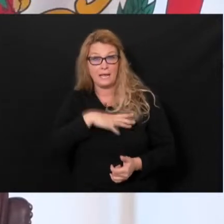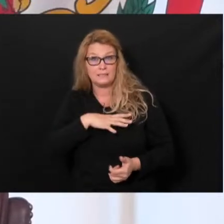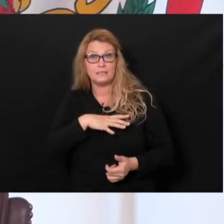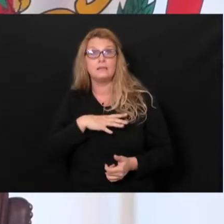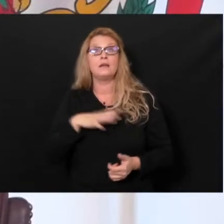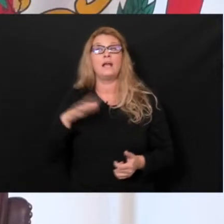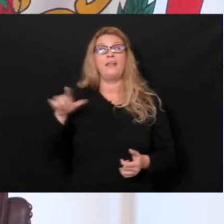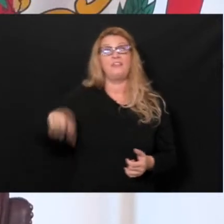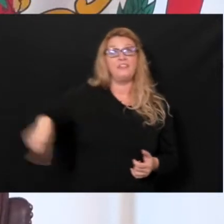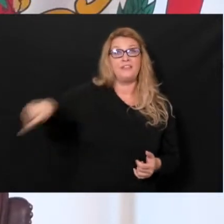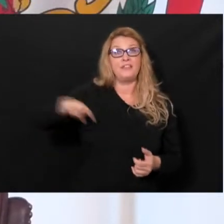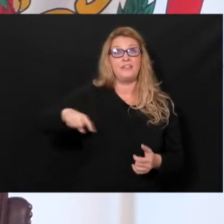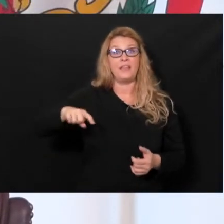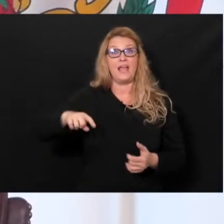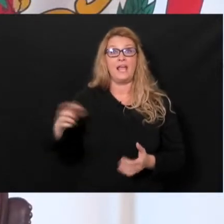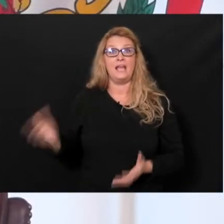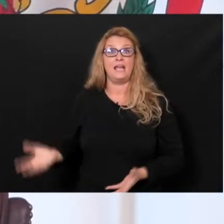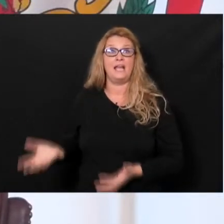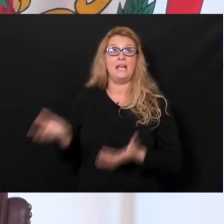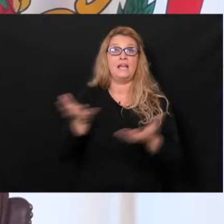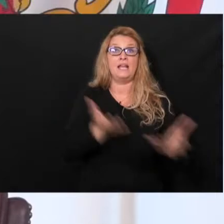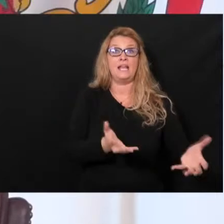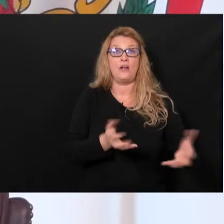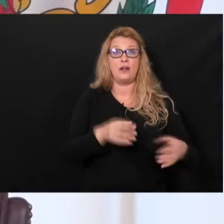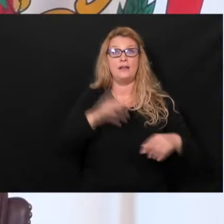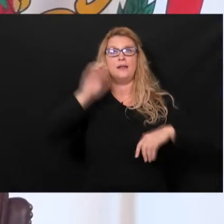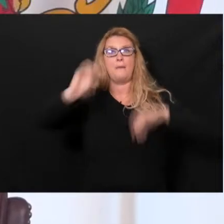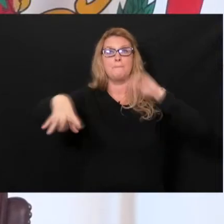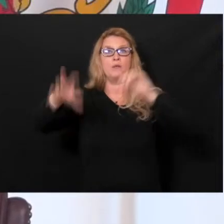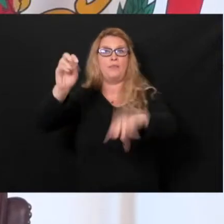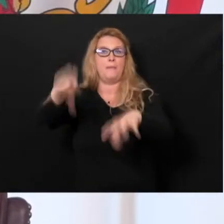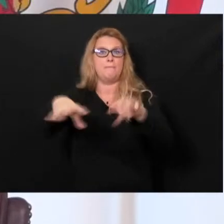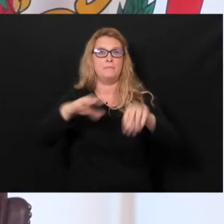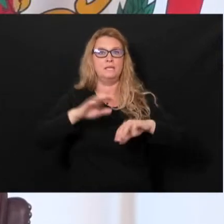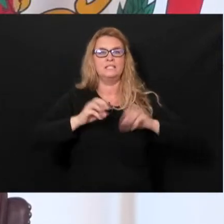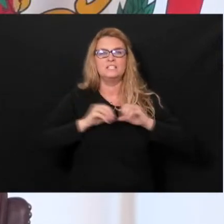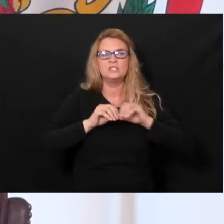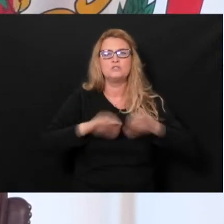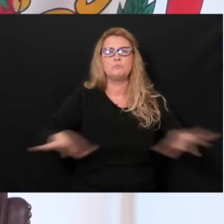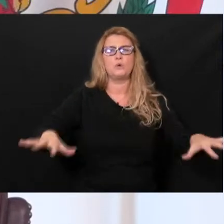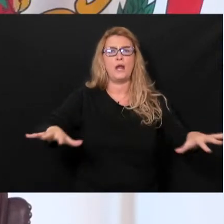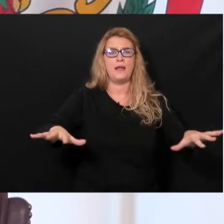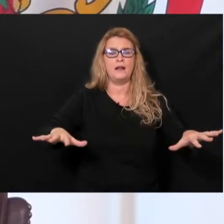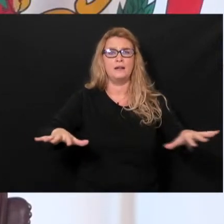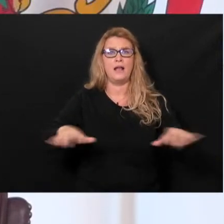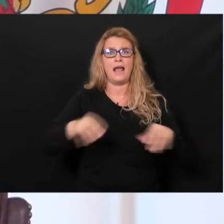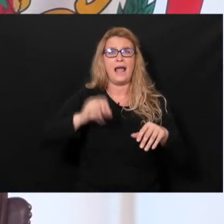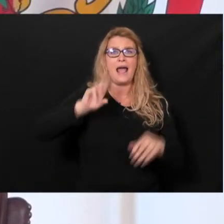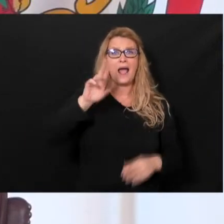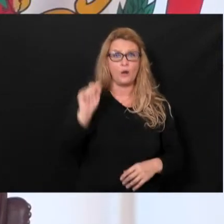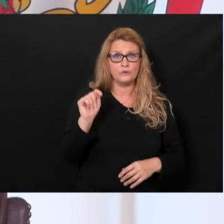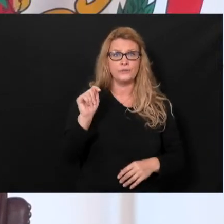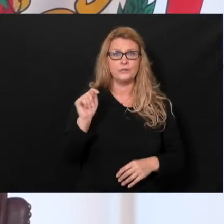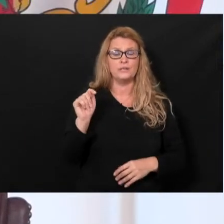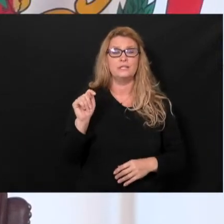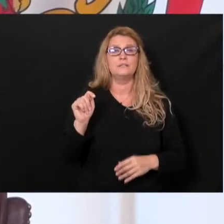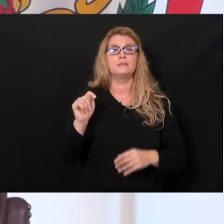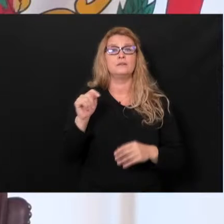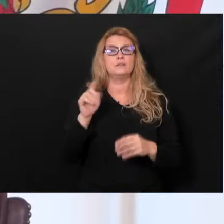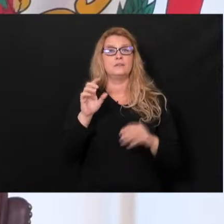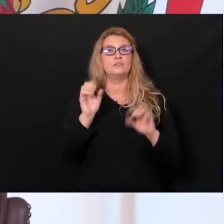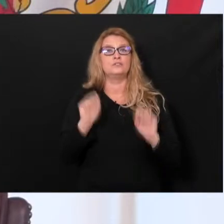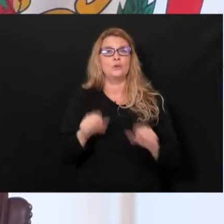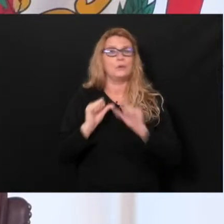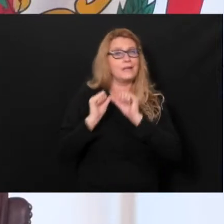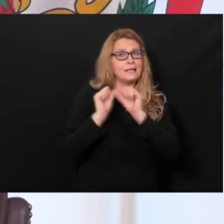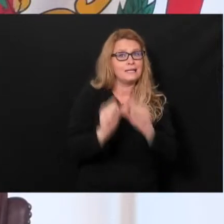and absolutely they carry the fish up and down the stream and absolutely put the population of fish all over the stream so the fish